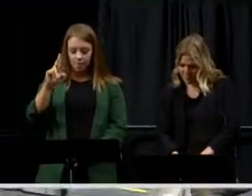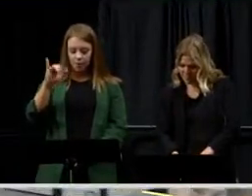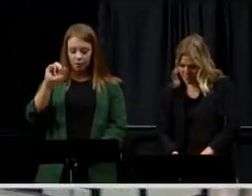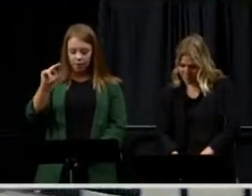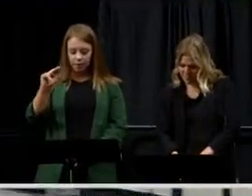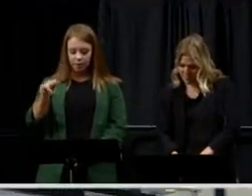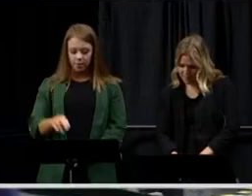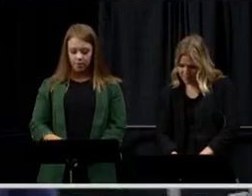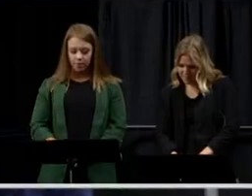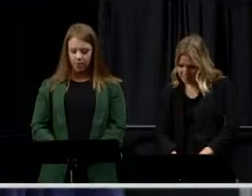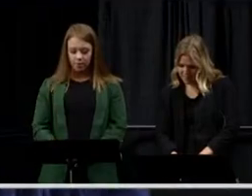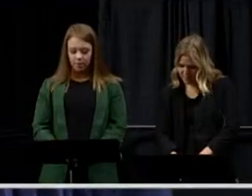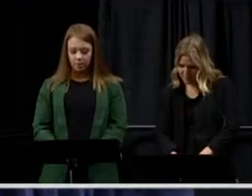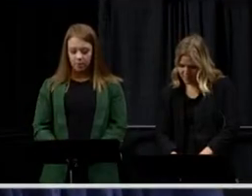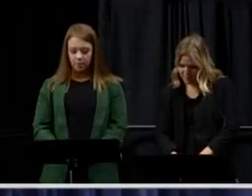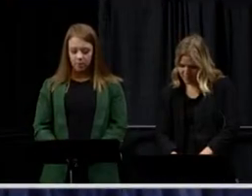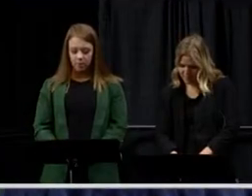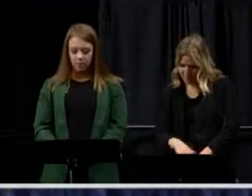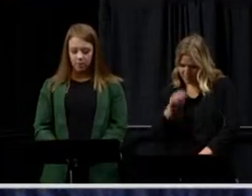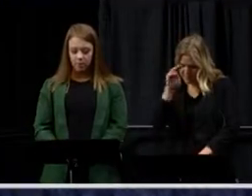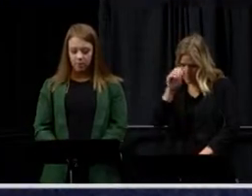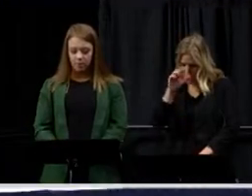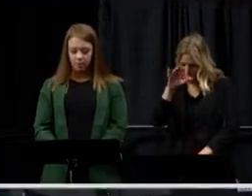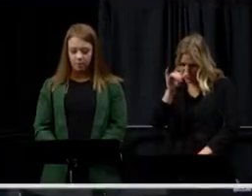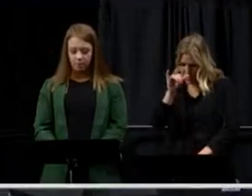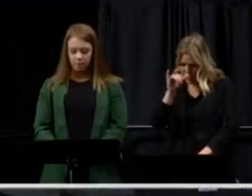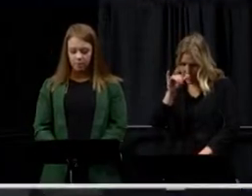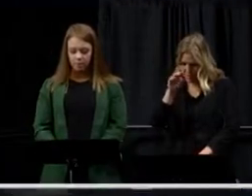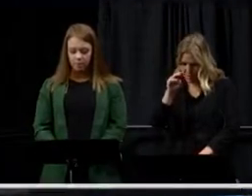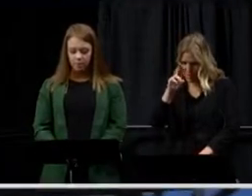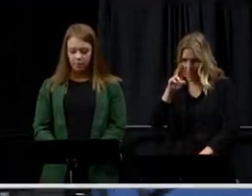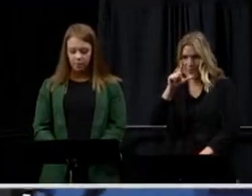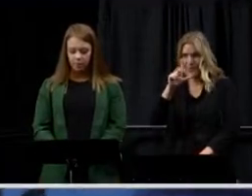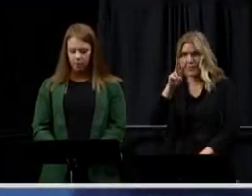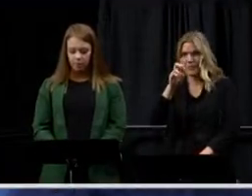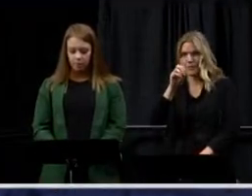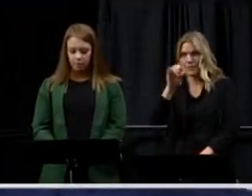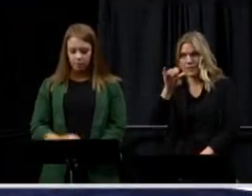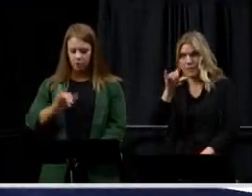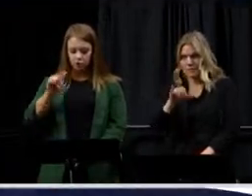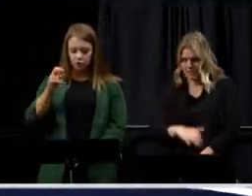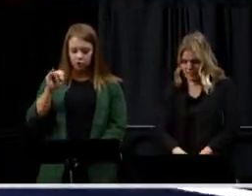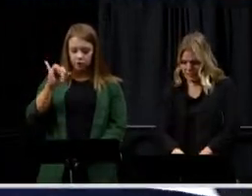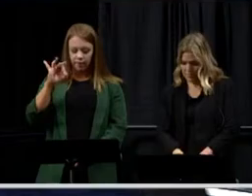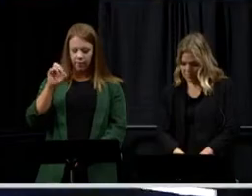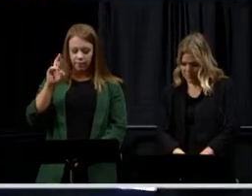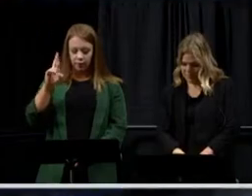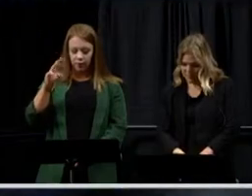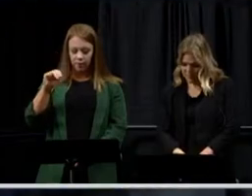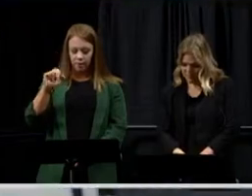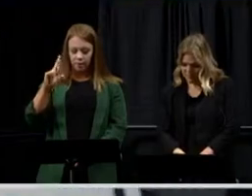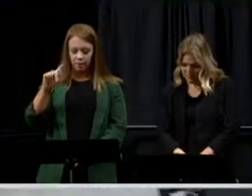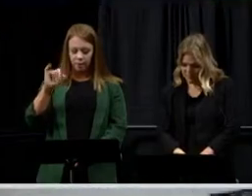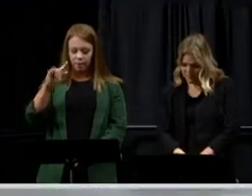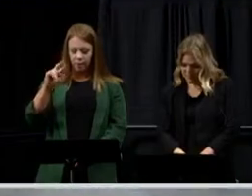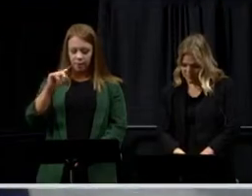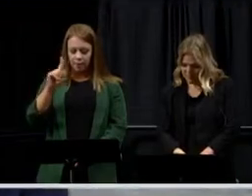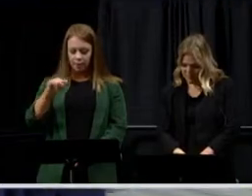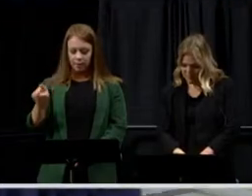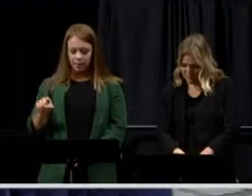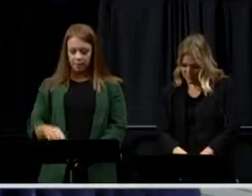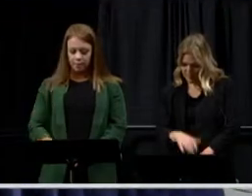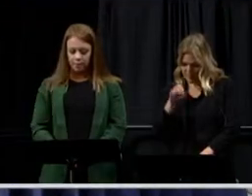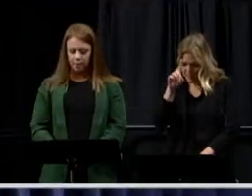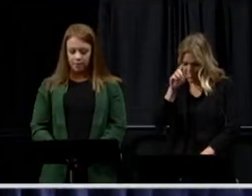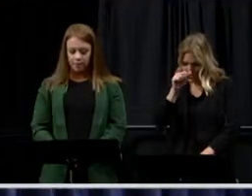Luna Marin. Mary Helen Mulvey. Jennifer Martinez.